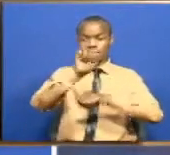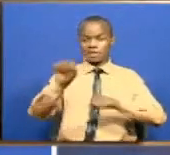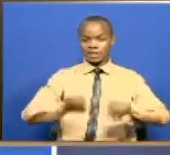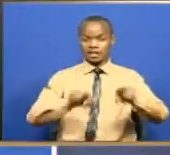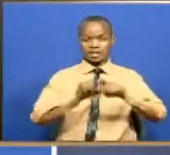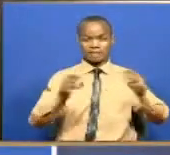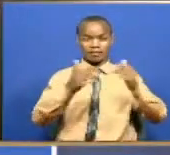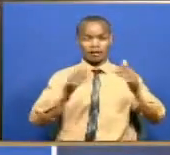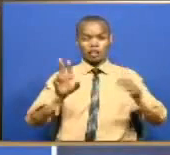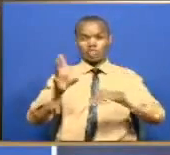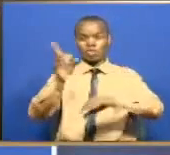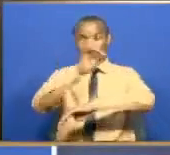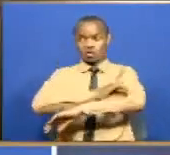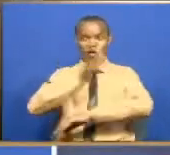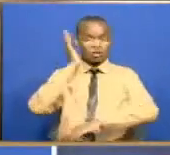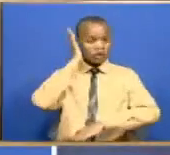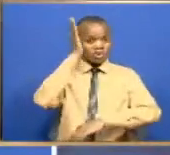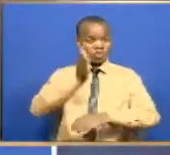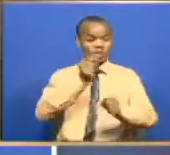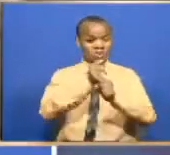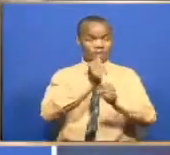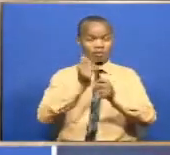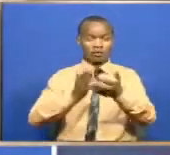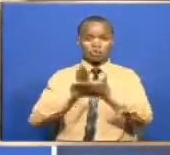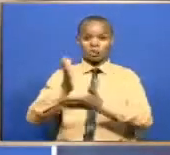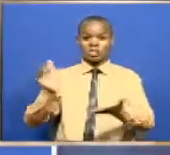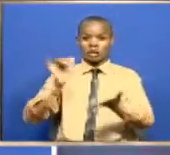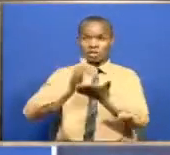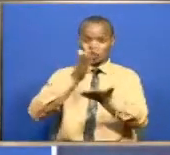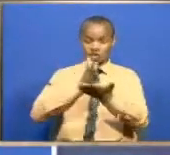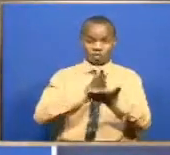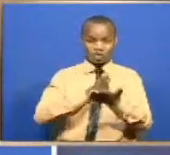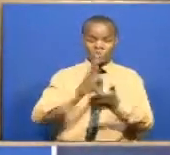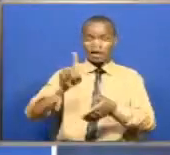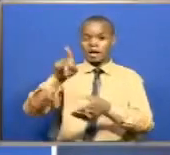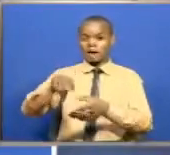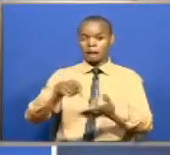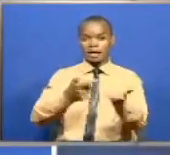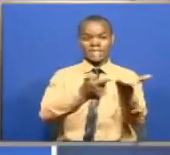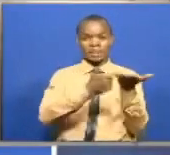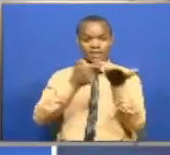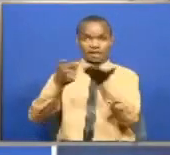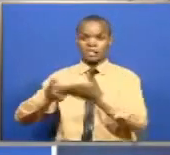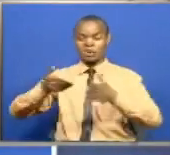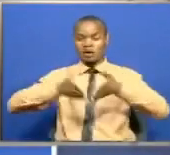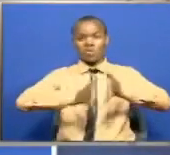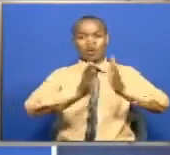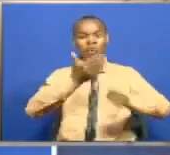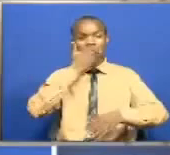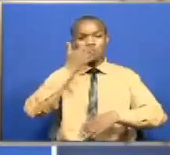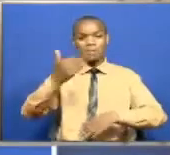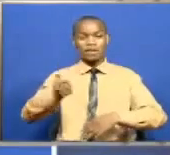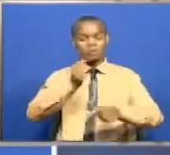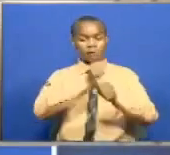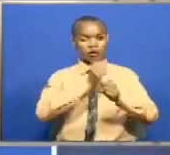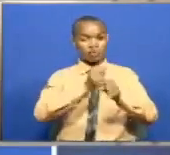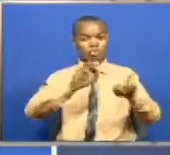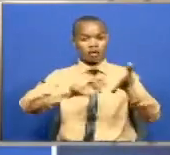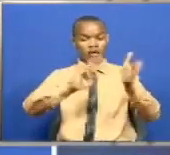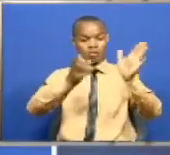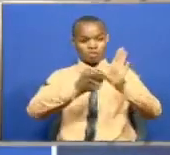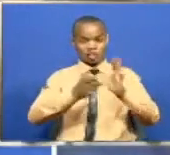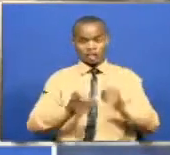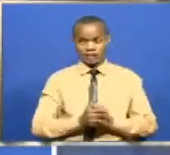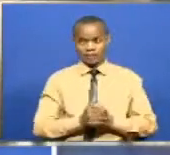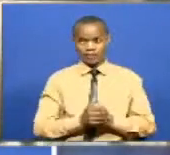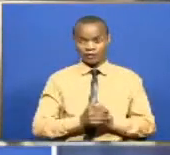siku mbili utawezesha wajumbe kujadiliana na kushauriana kuhusu njia mwafaka za kutekeleza miradi hiyo. Mpango